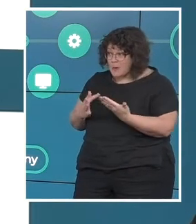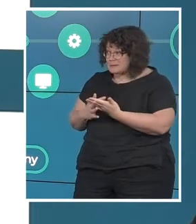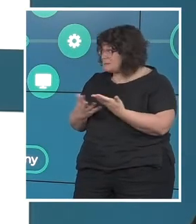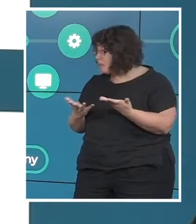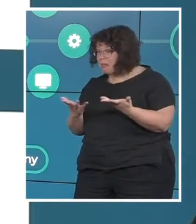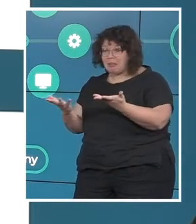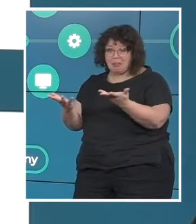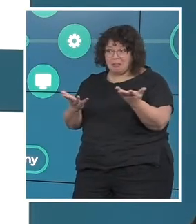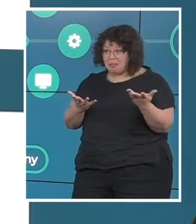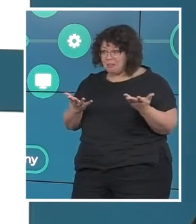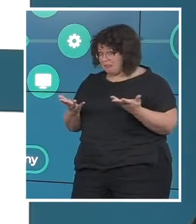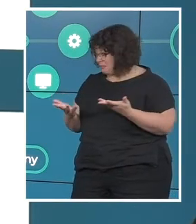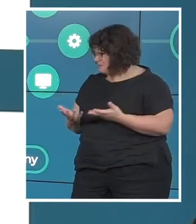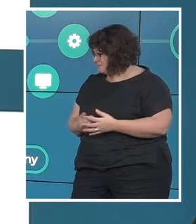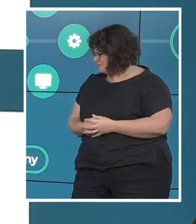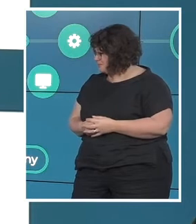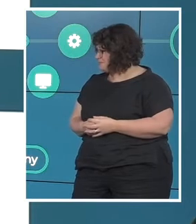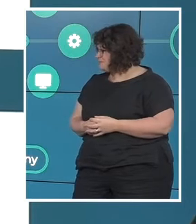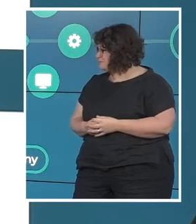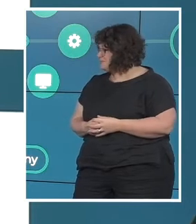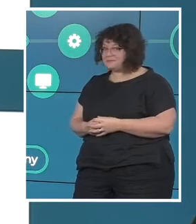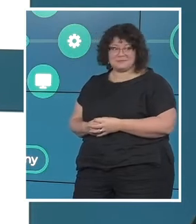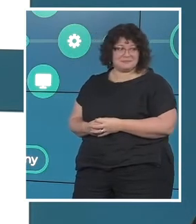Or anybody who wants to fill that gap in the market.